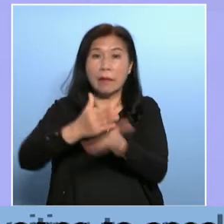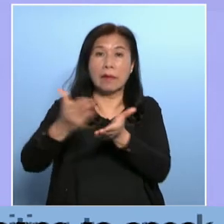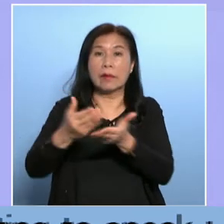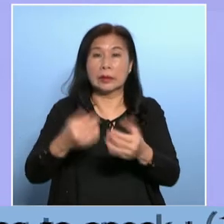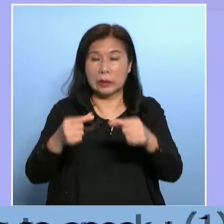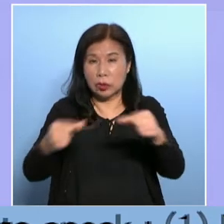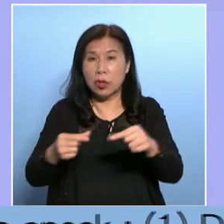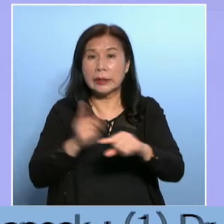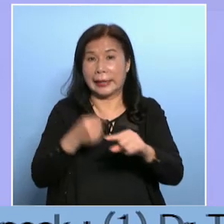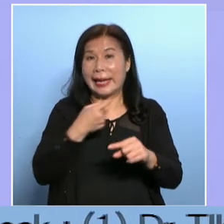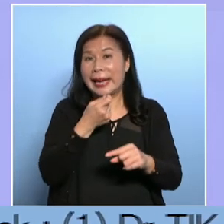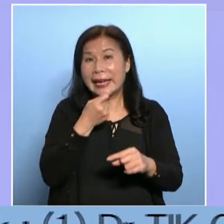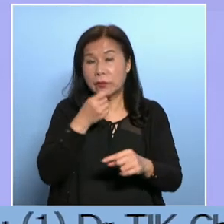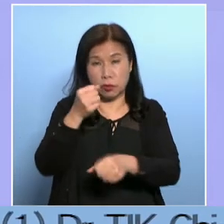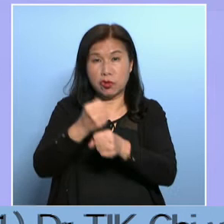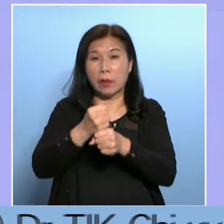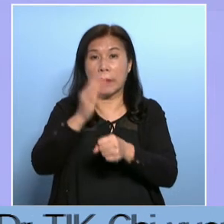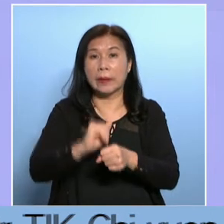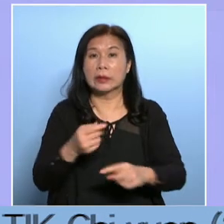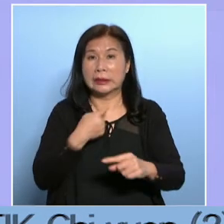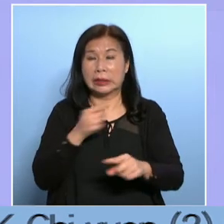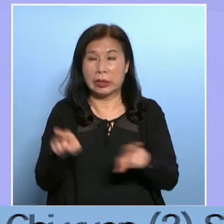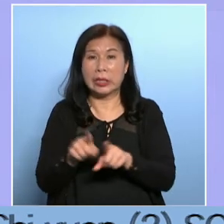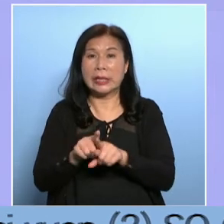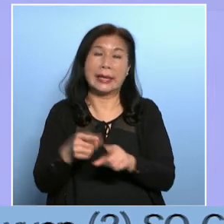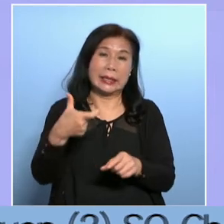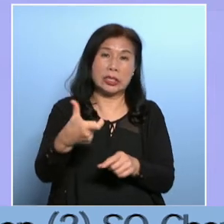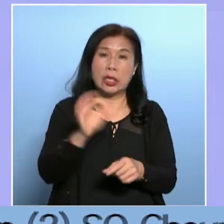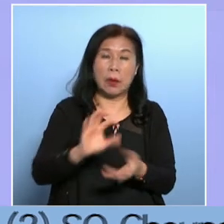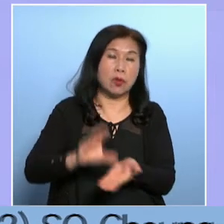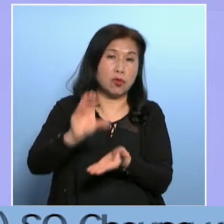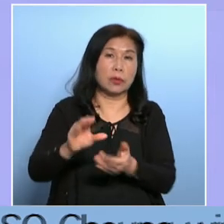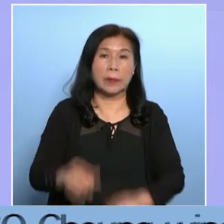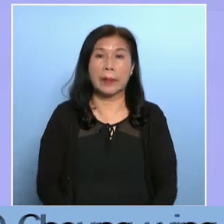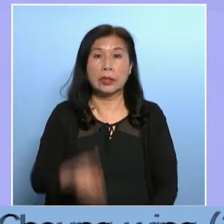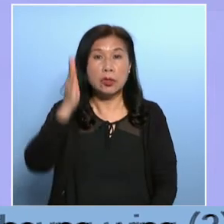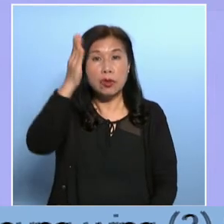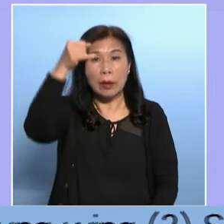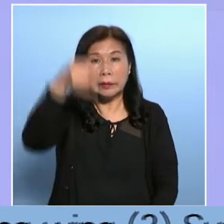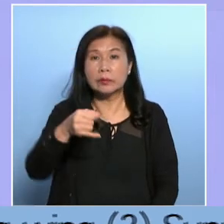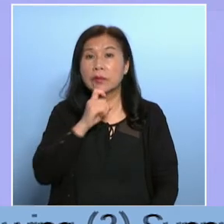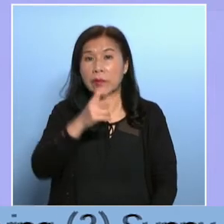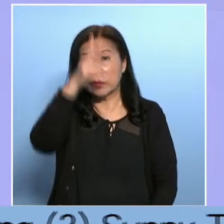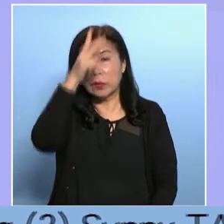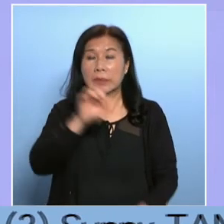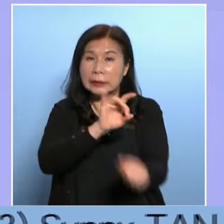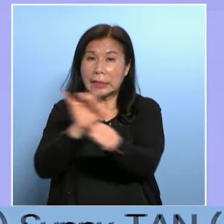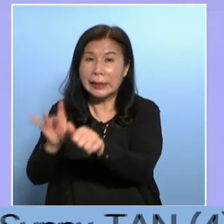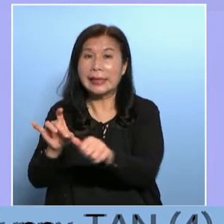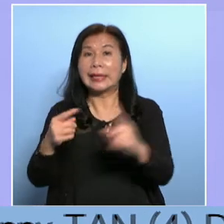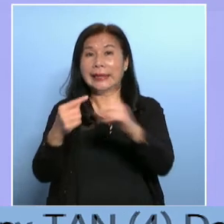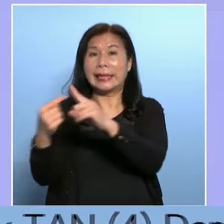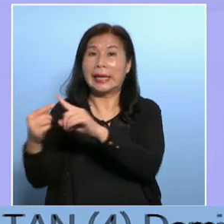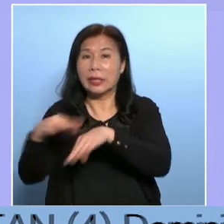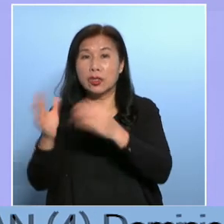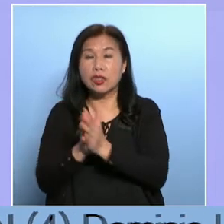RAT packs to engage in such work. And they may not be cost a lot of money.